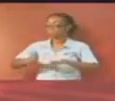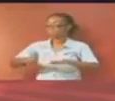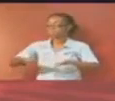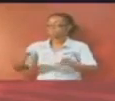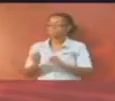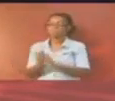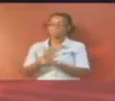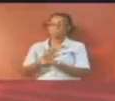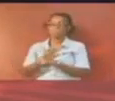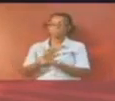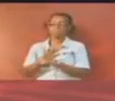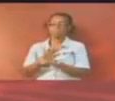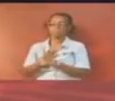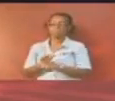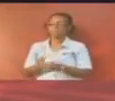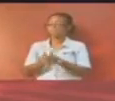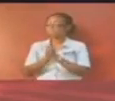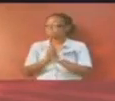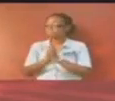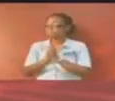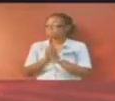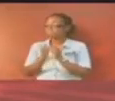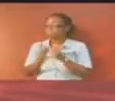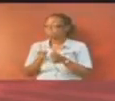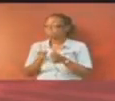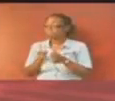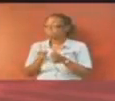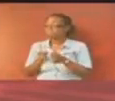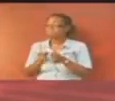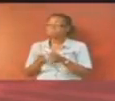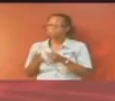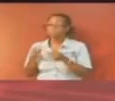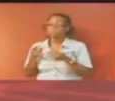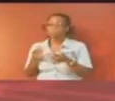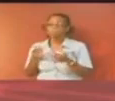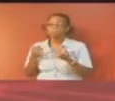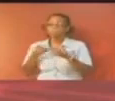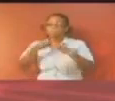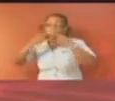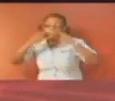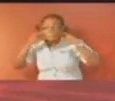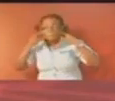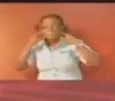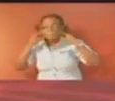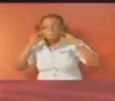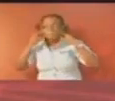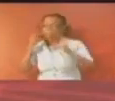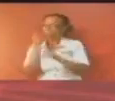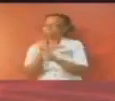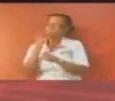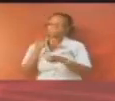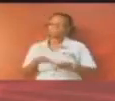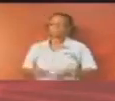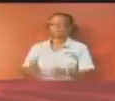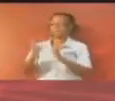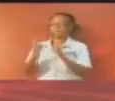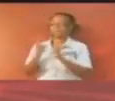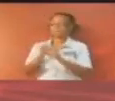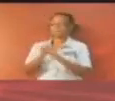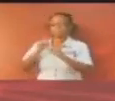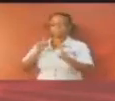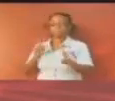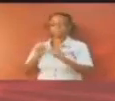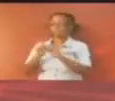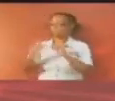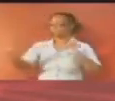measures. We are asking you to wear your mask properly. We are asking you to watch your distance. Please